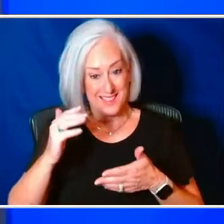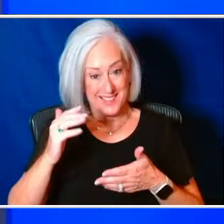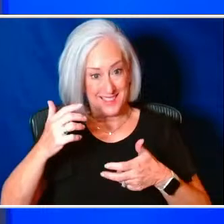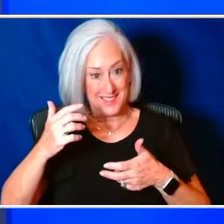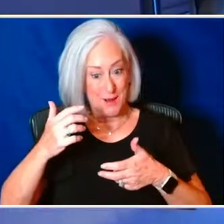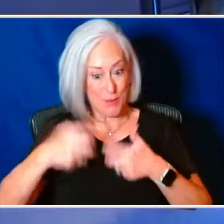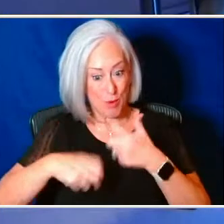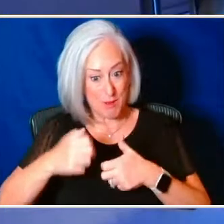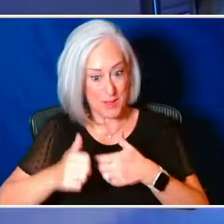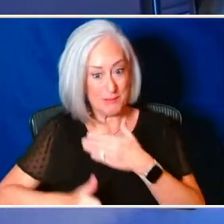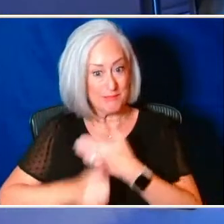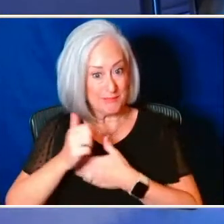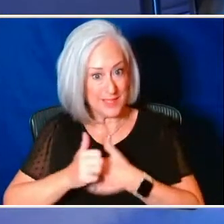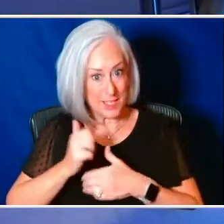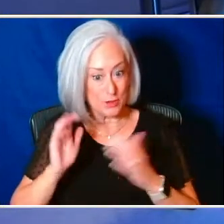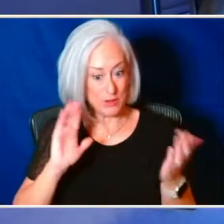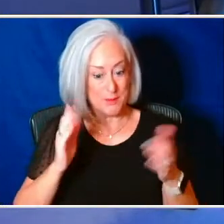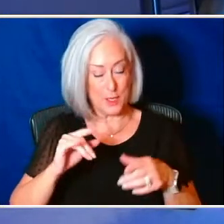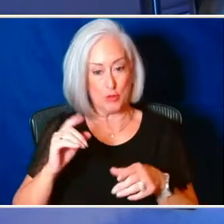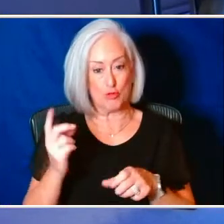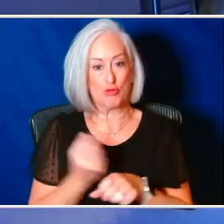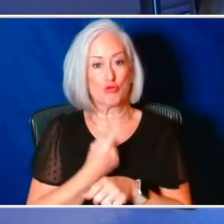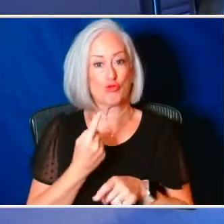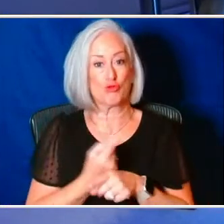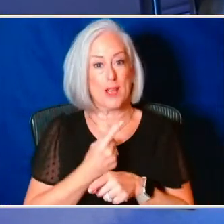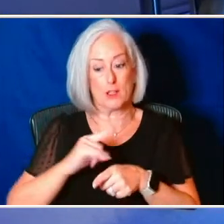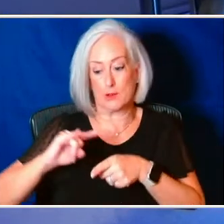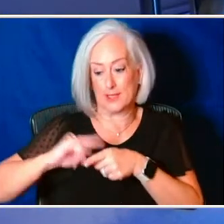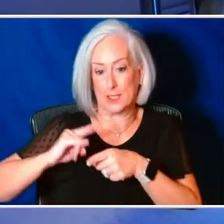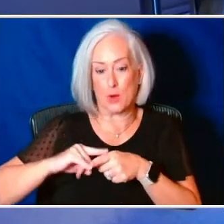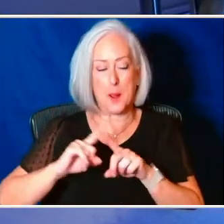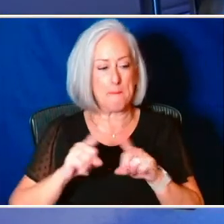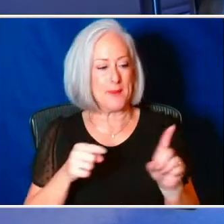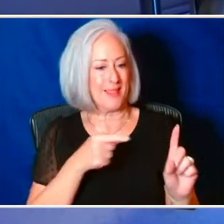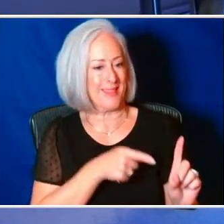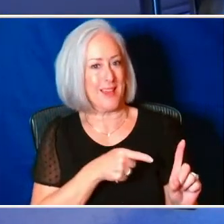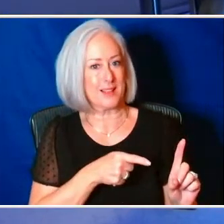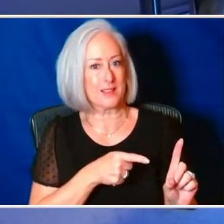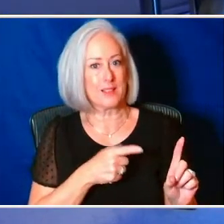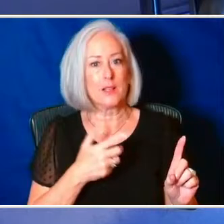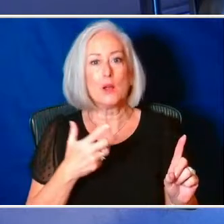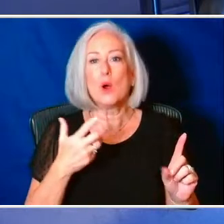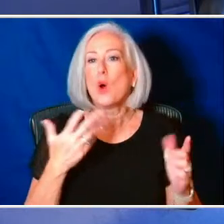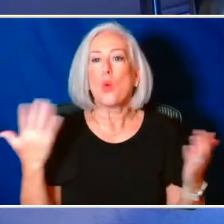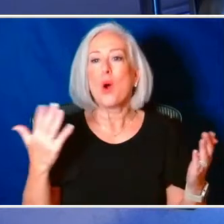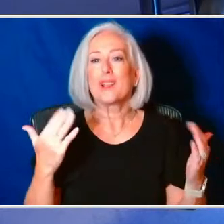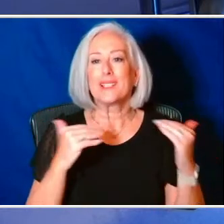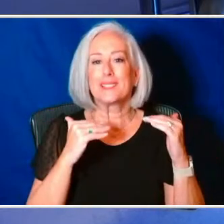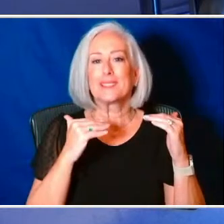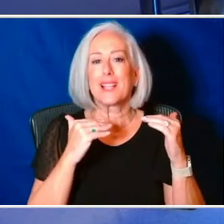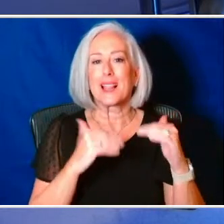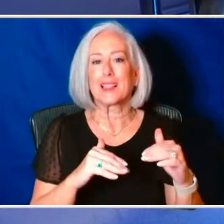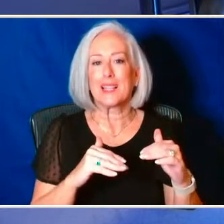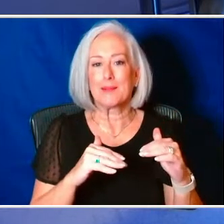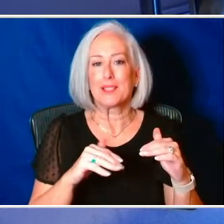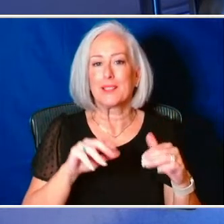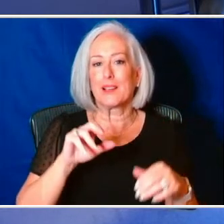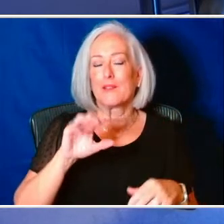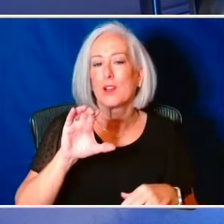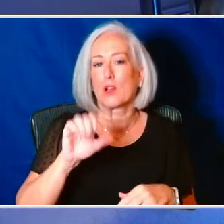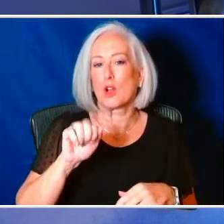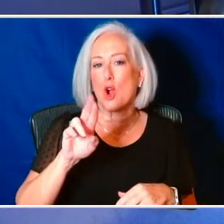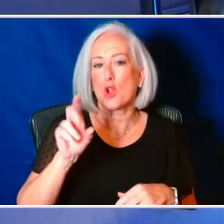and I think the question is going to be, what's the threshold of carcinogen needed to cause cancer? And just because we say it has less doesn't mean it